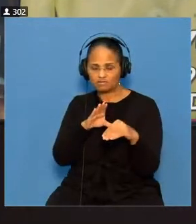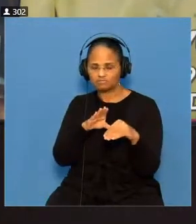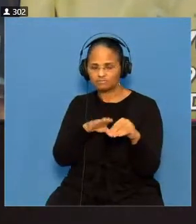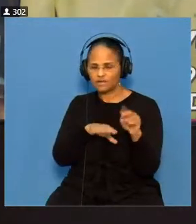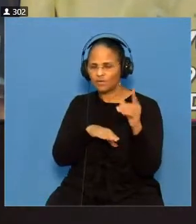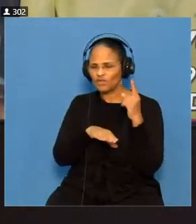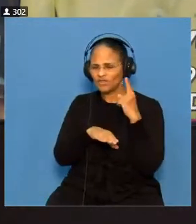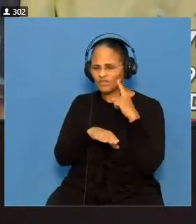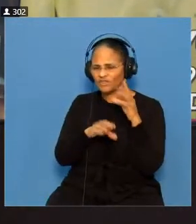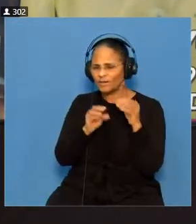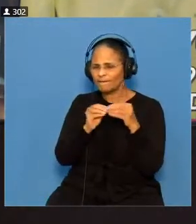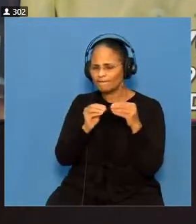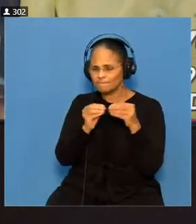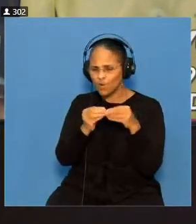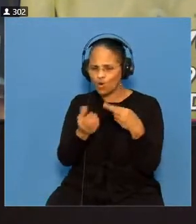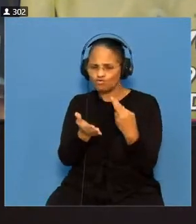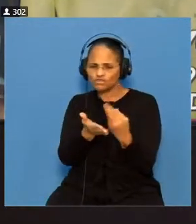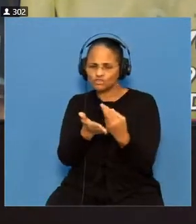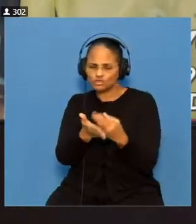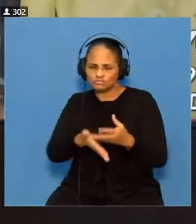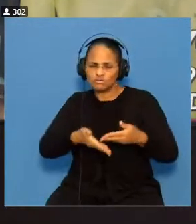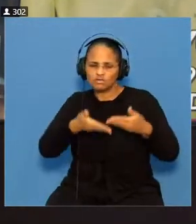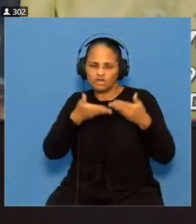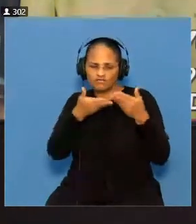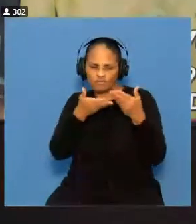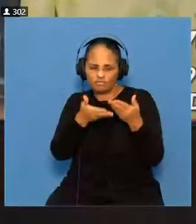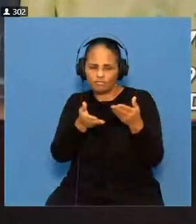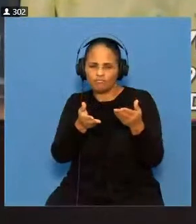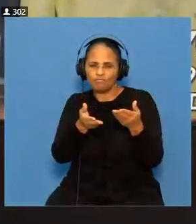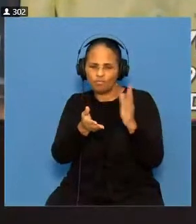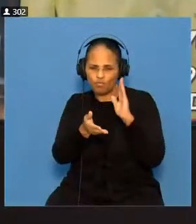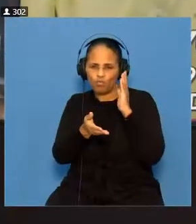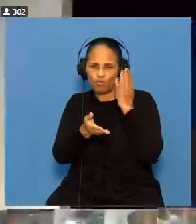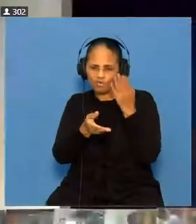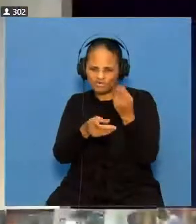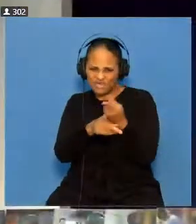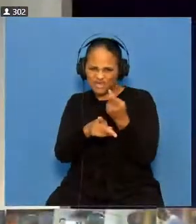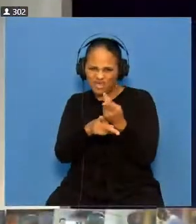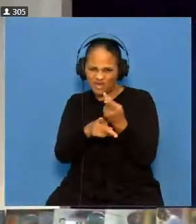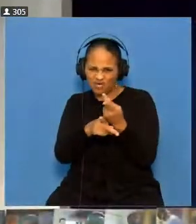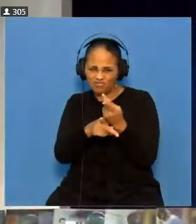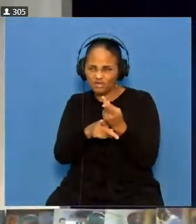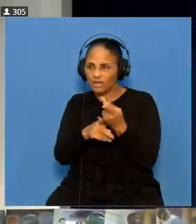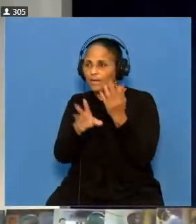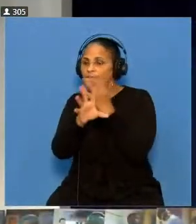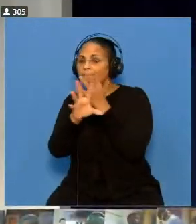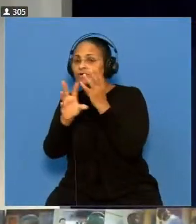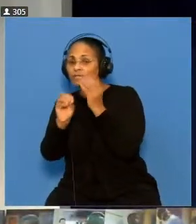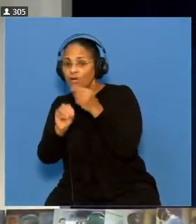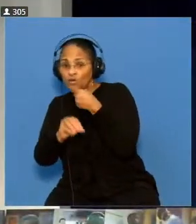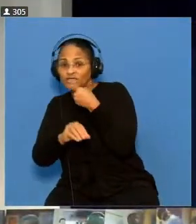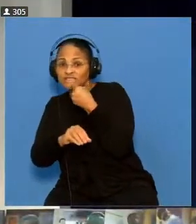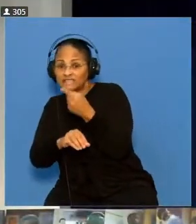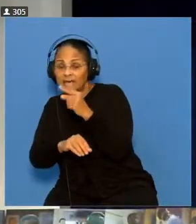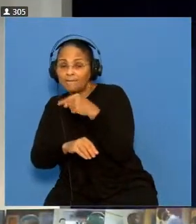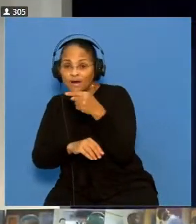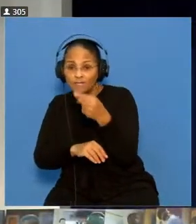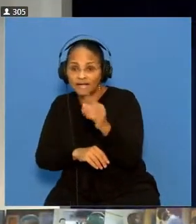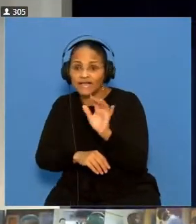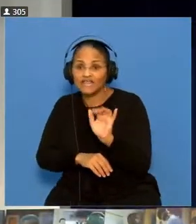those further resources that have been supplied will be able to address that issue. Premier, I'm going to just state to you